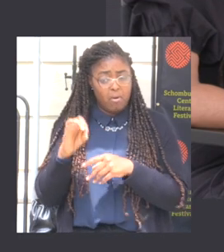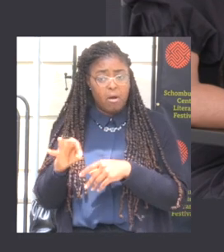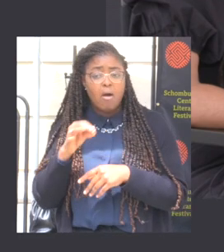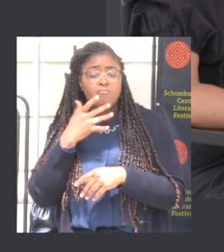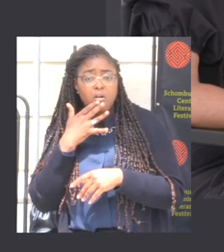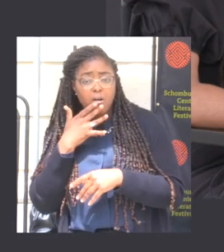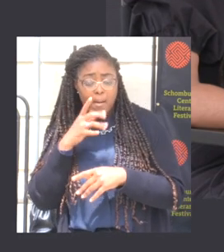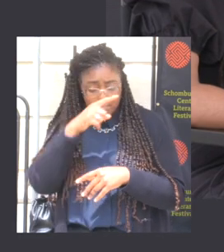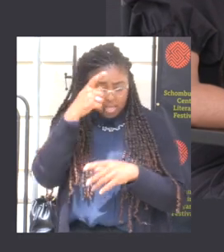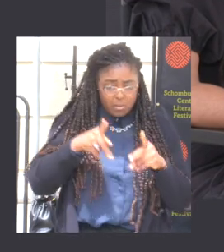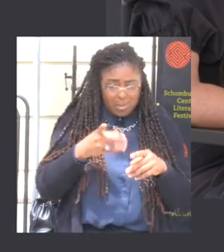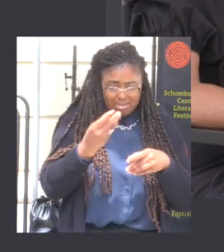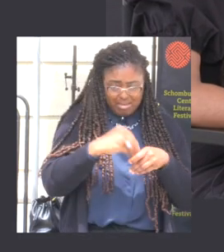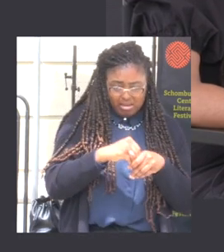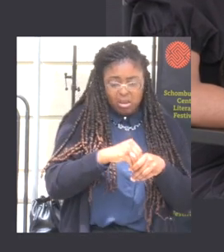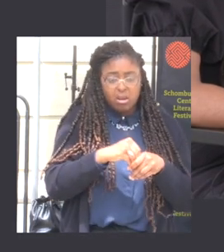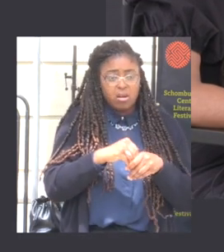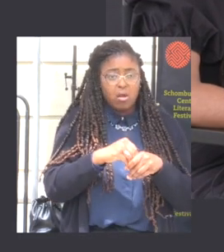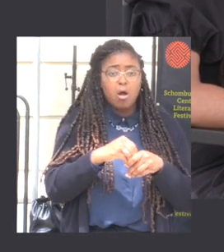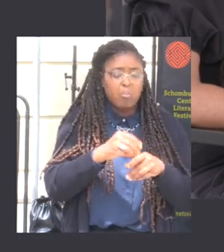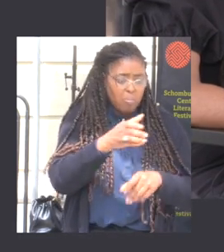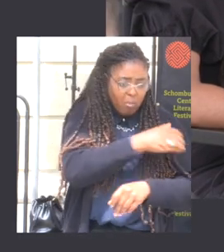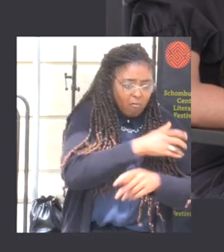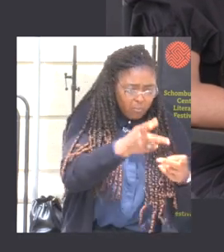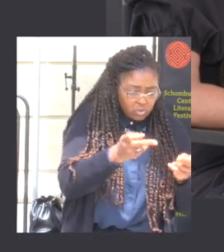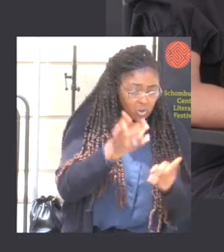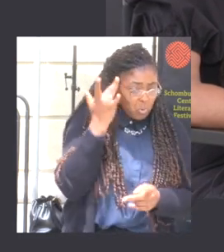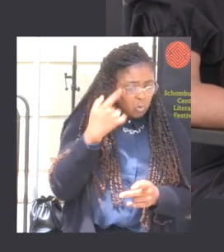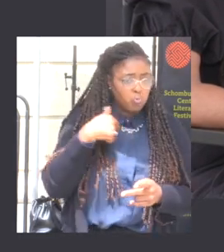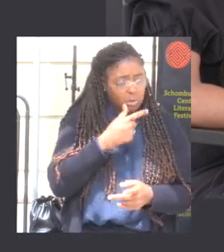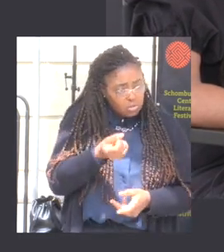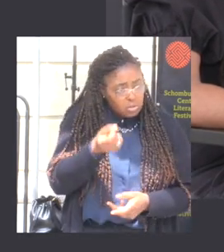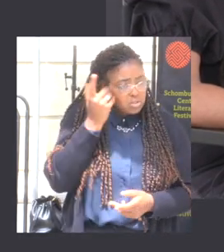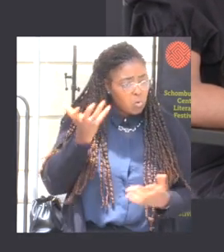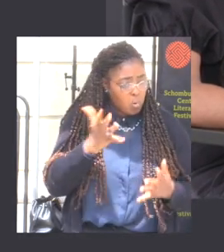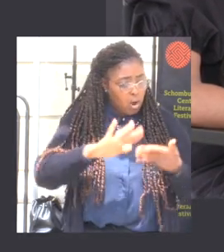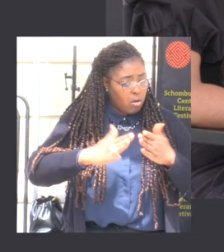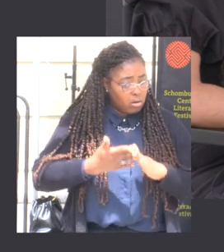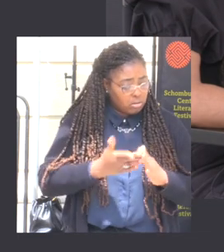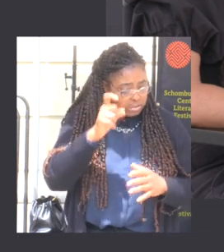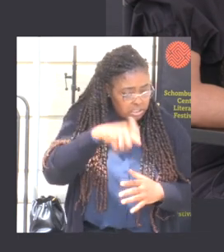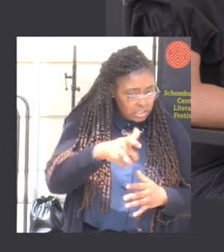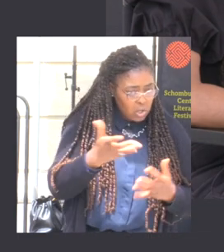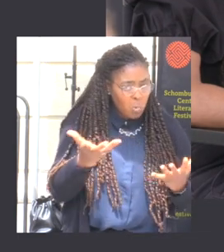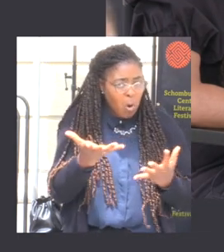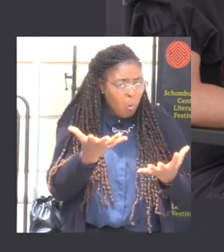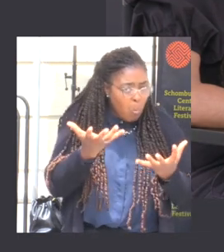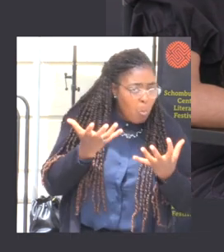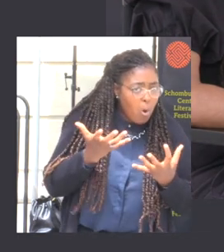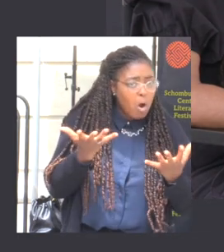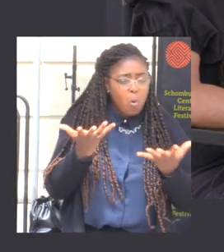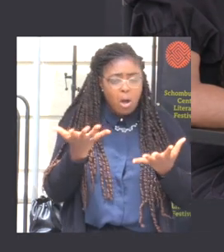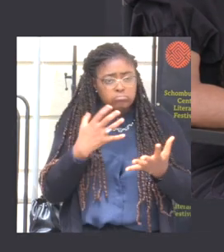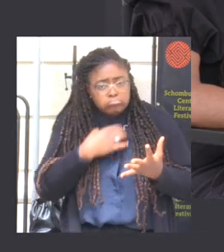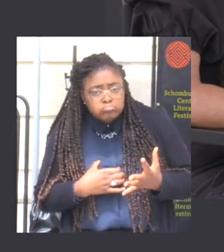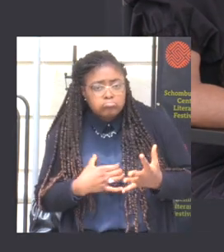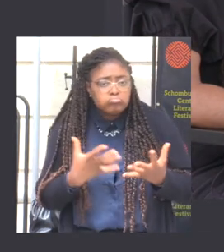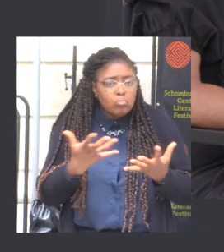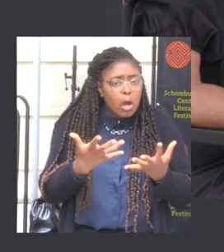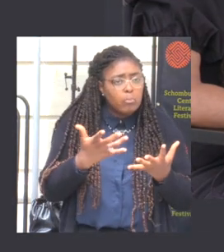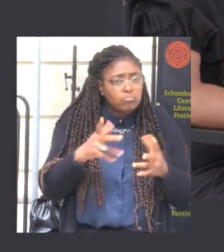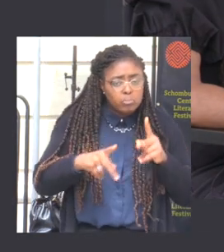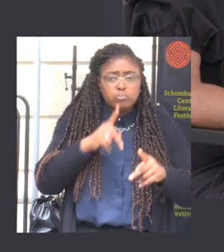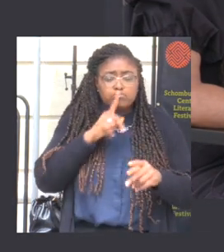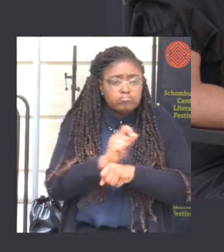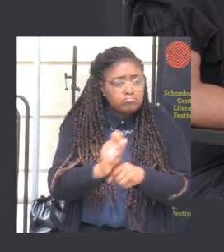in these positions of power because we understand what the needs of our community are, what the longings, what the desires are, what people really want.